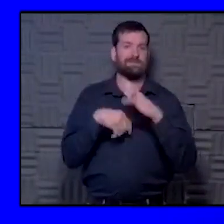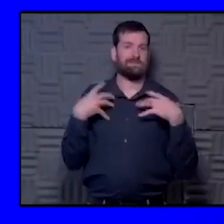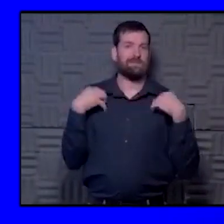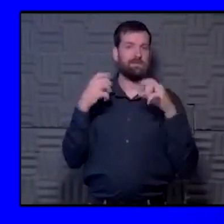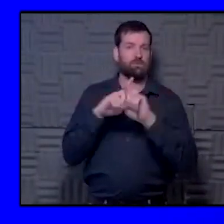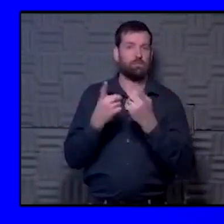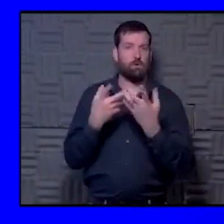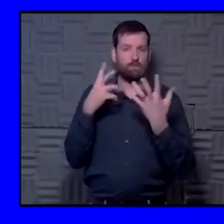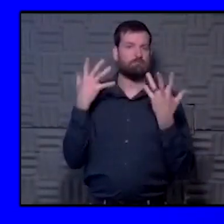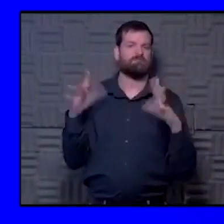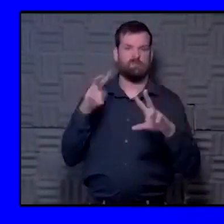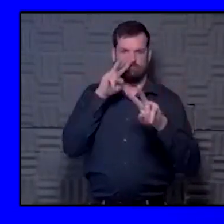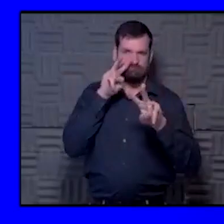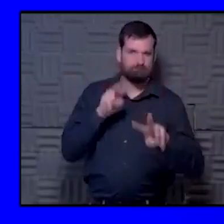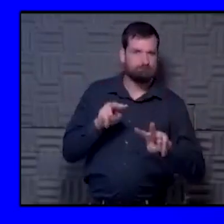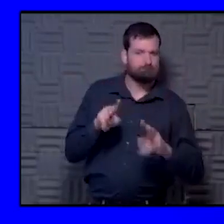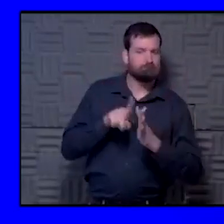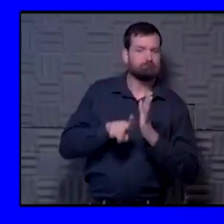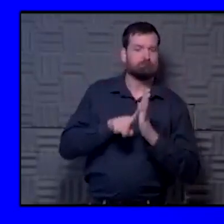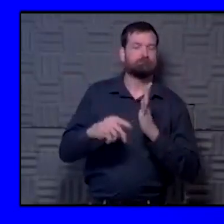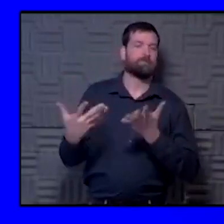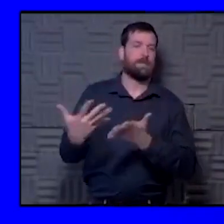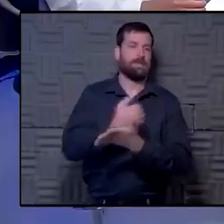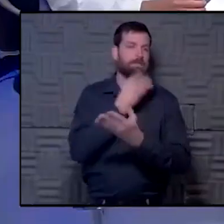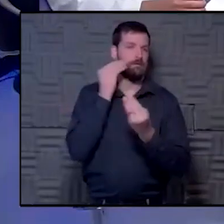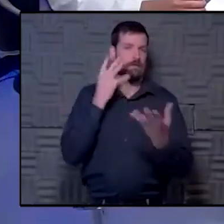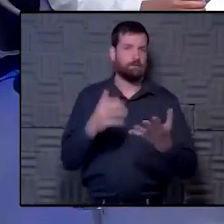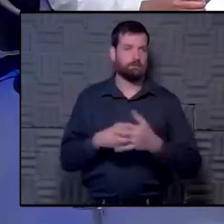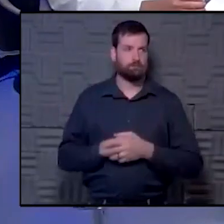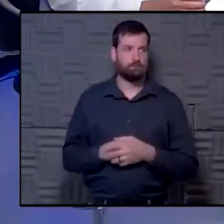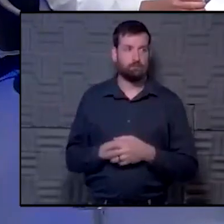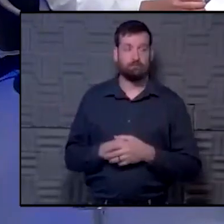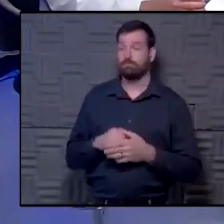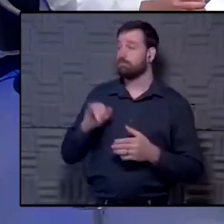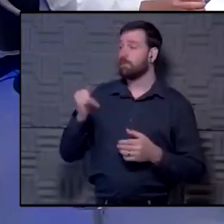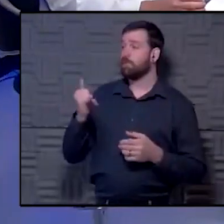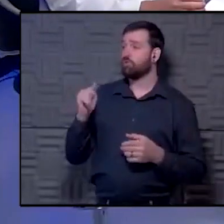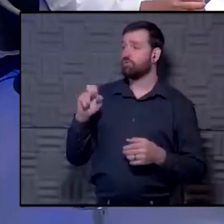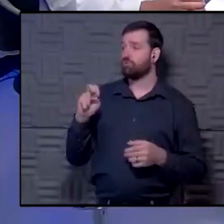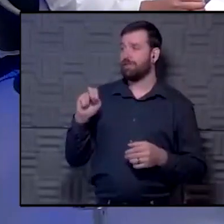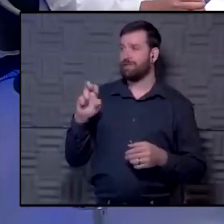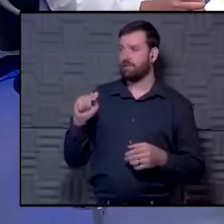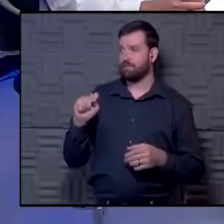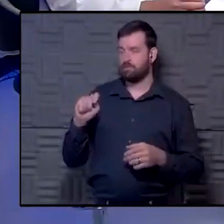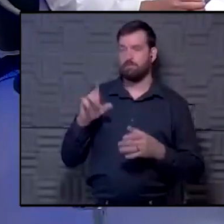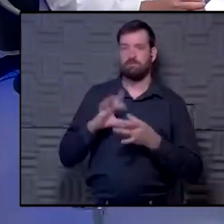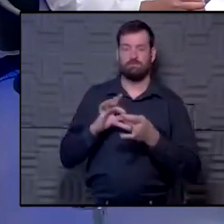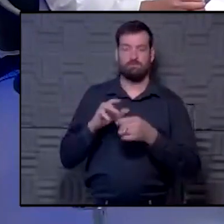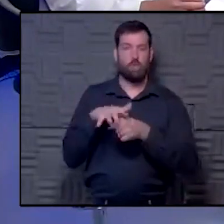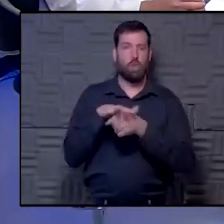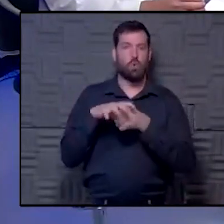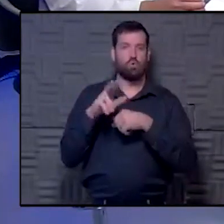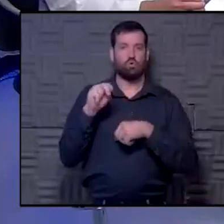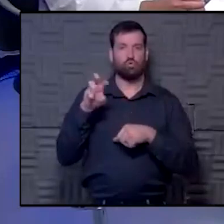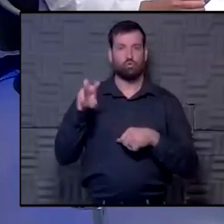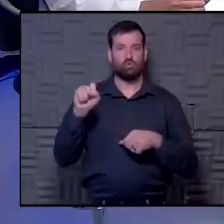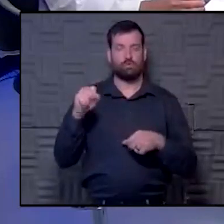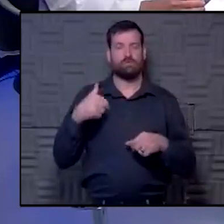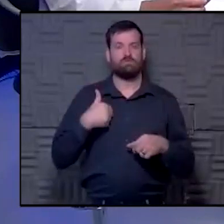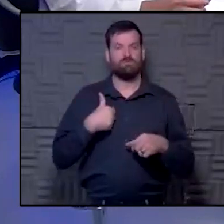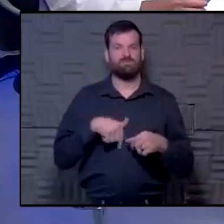that is being looked at to collect all of that data. Janet says that on the local news that they've been talking about how that we've